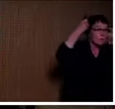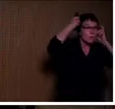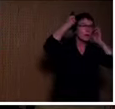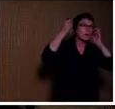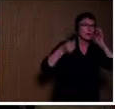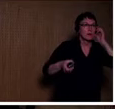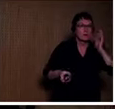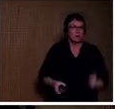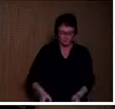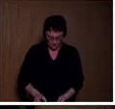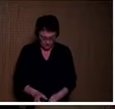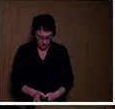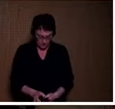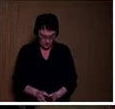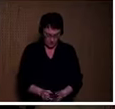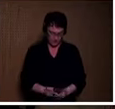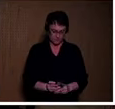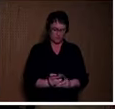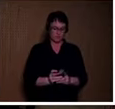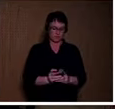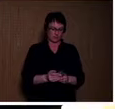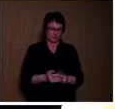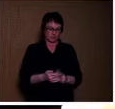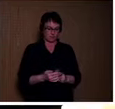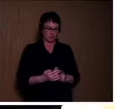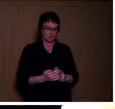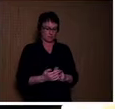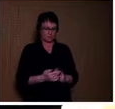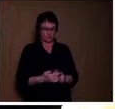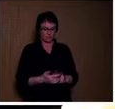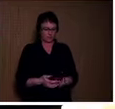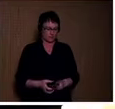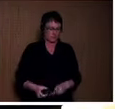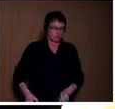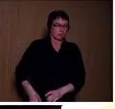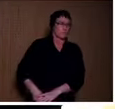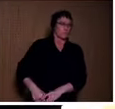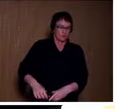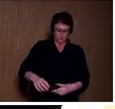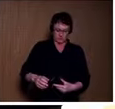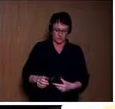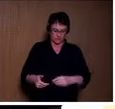You already know by now that I need some more vibe and energy in the room, right? Good afternoon, everyone.